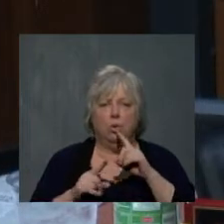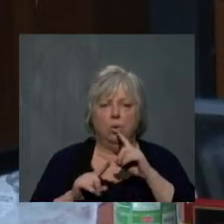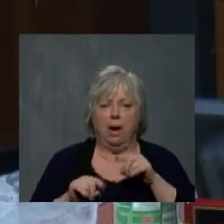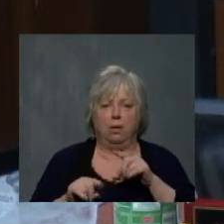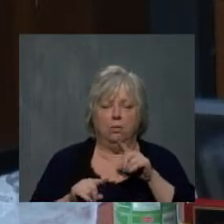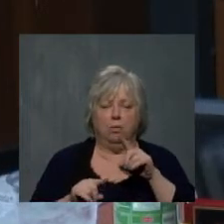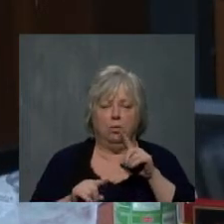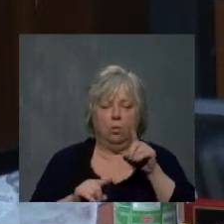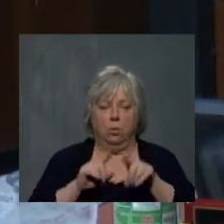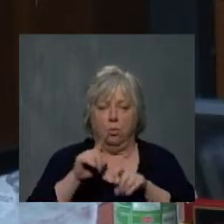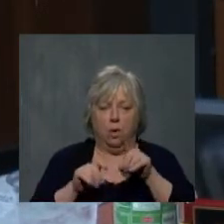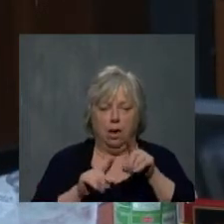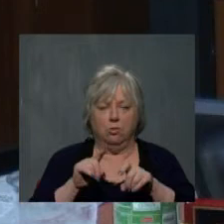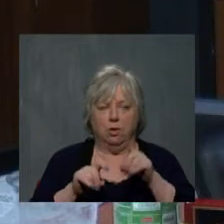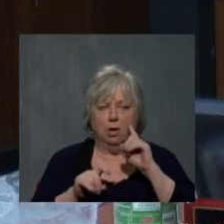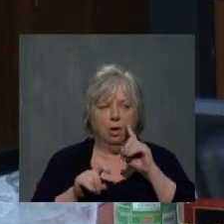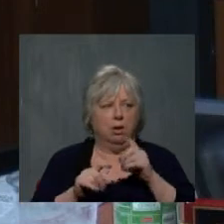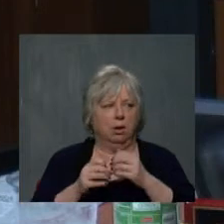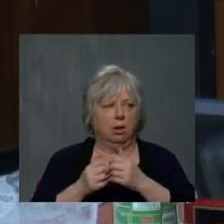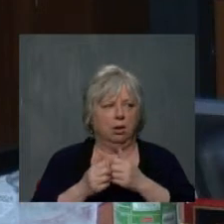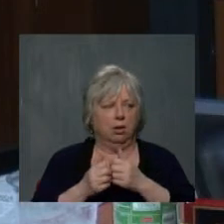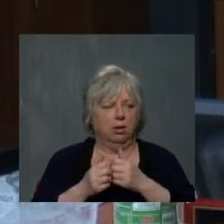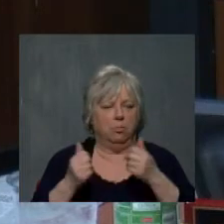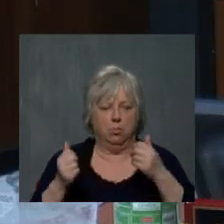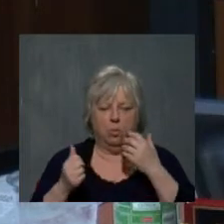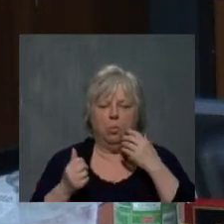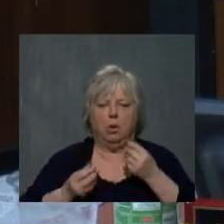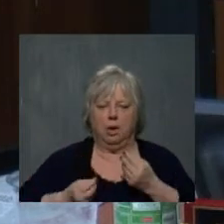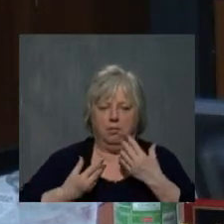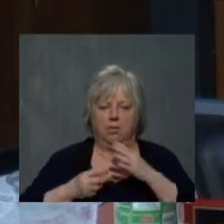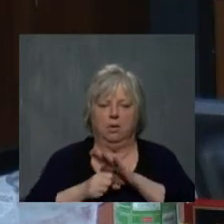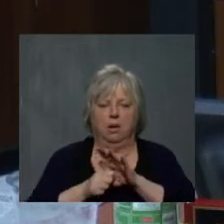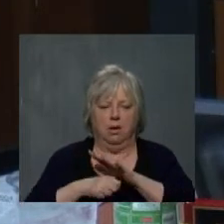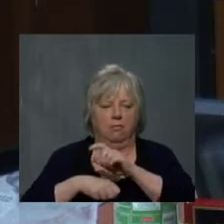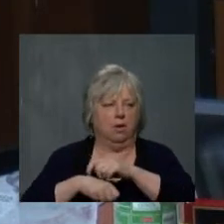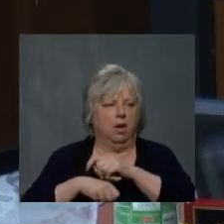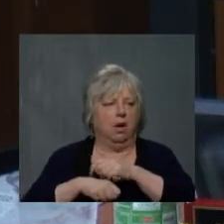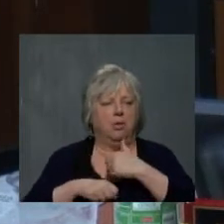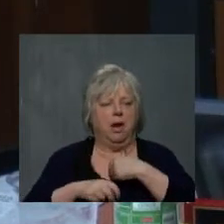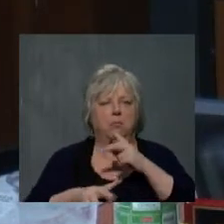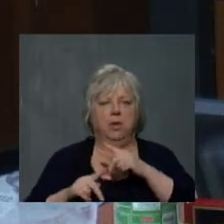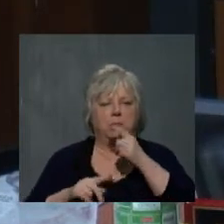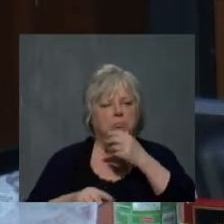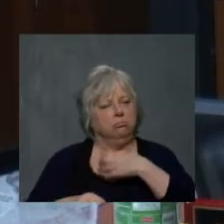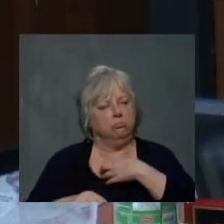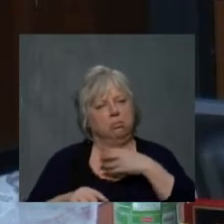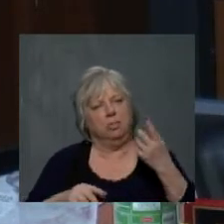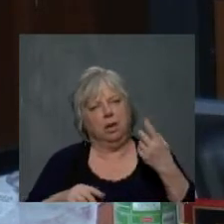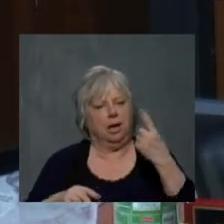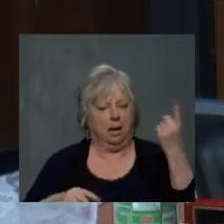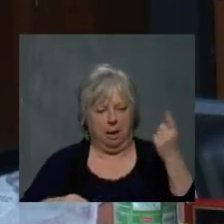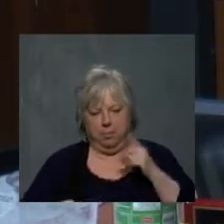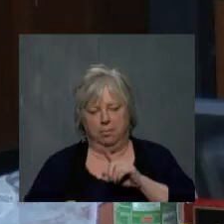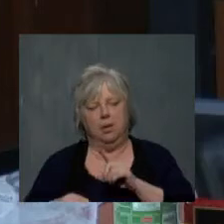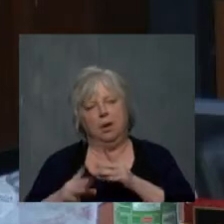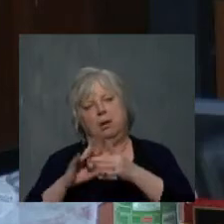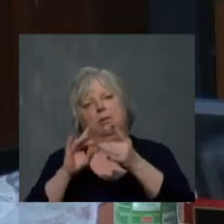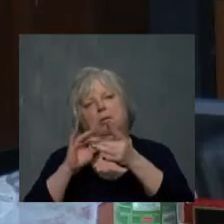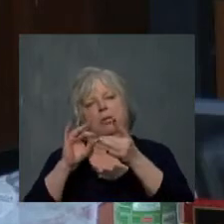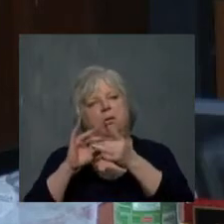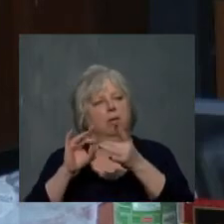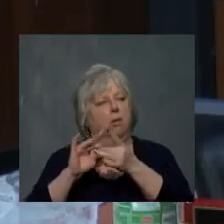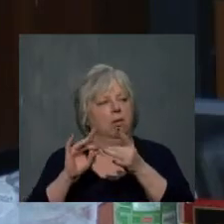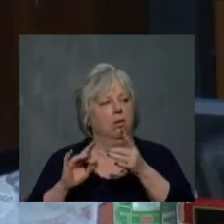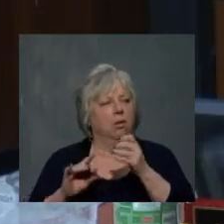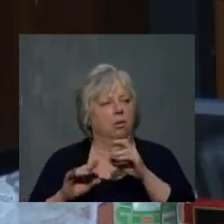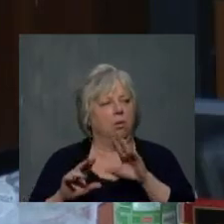think the separated would give us enough time to have people who had objections to it to come down and speak against it or give us opportunity, Bruce, to answer